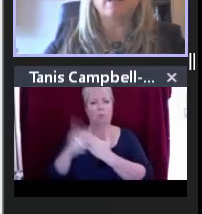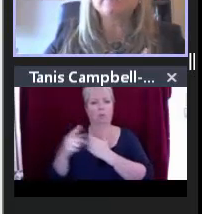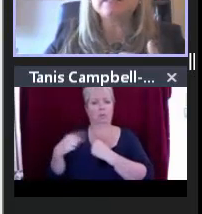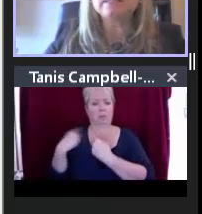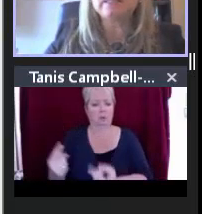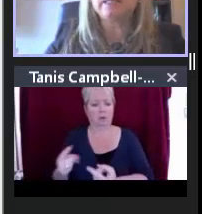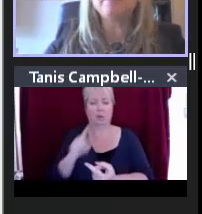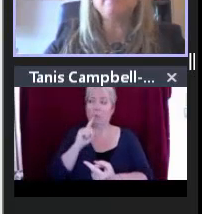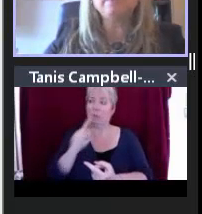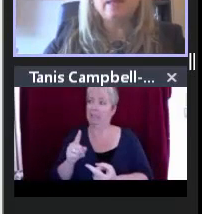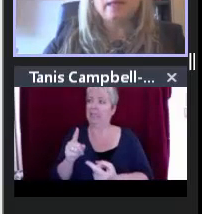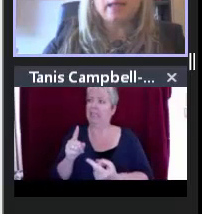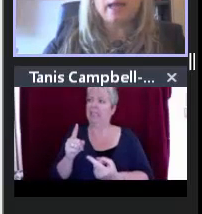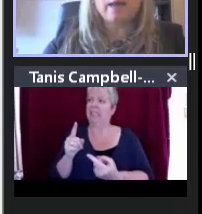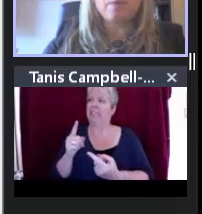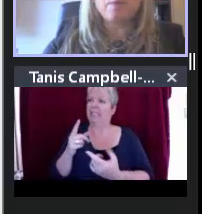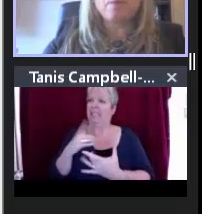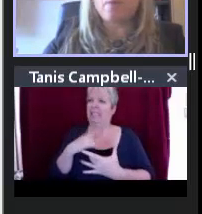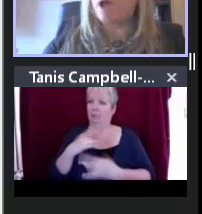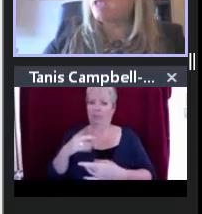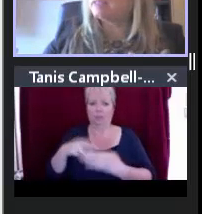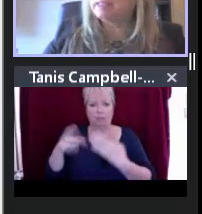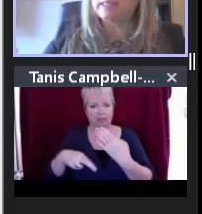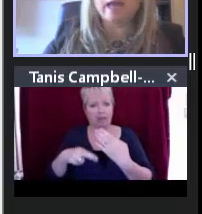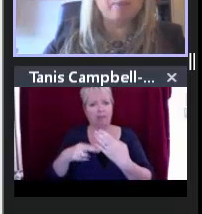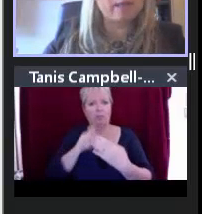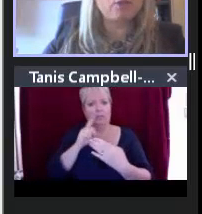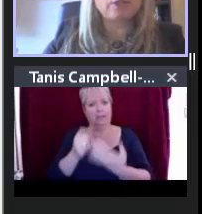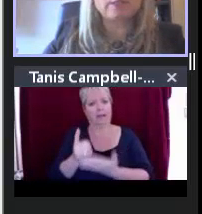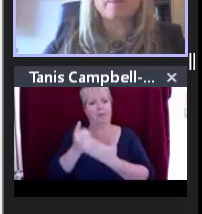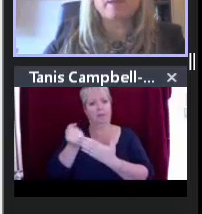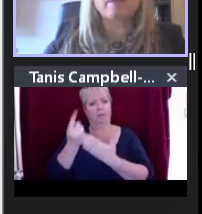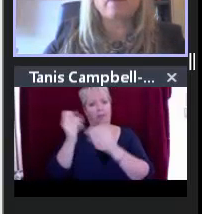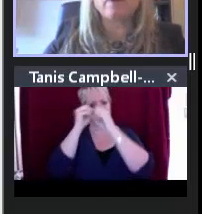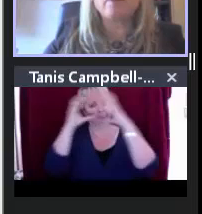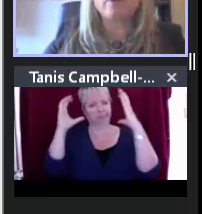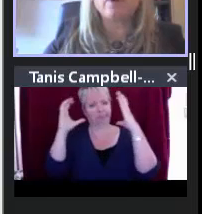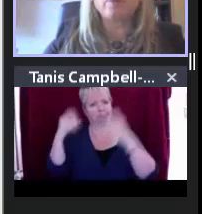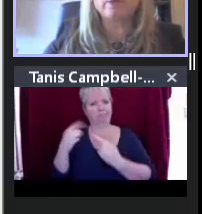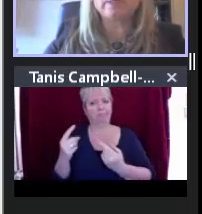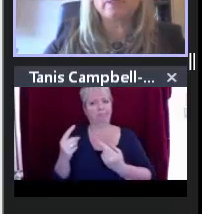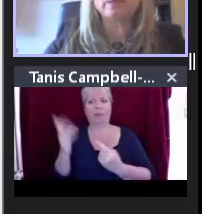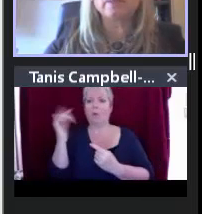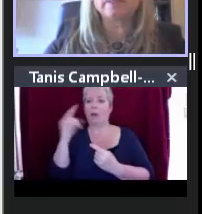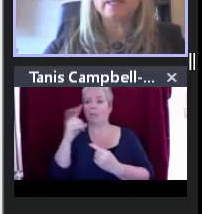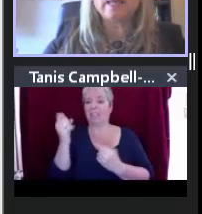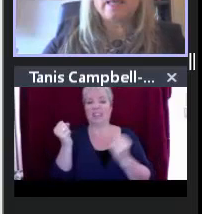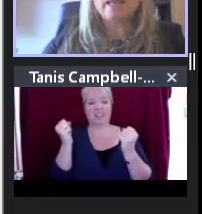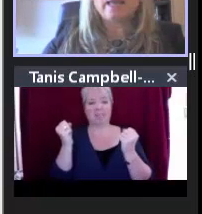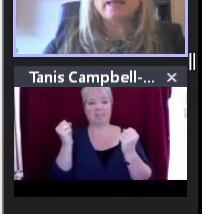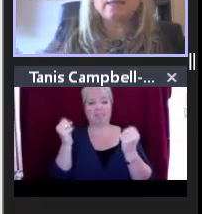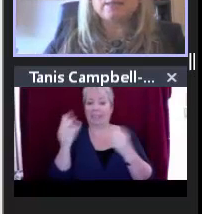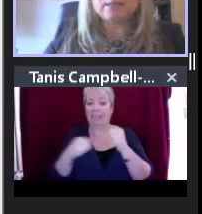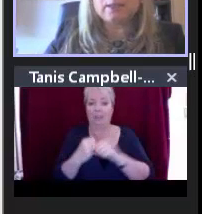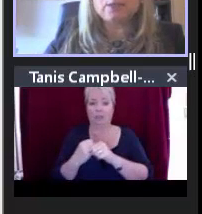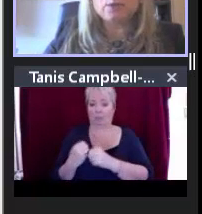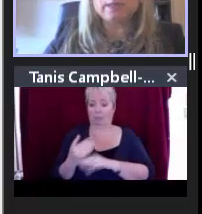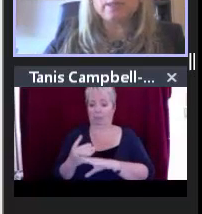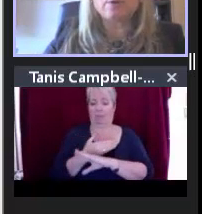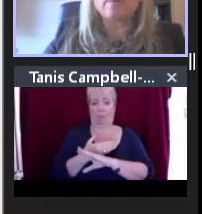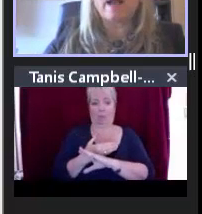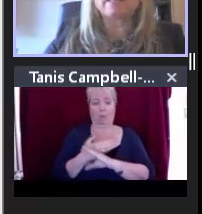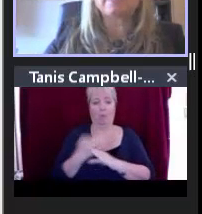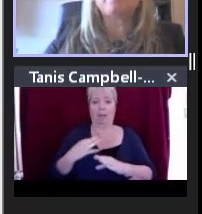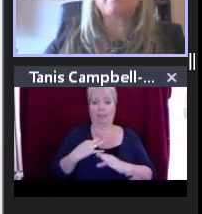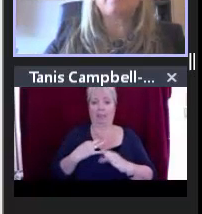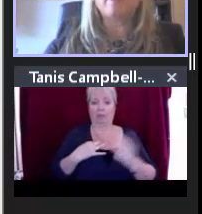enlightening for us as a team. I had seen applications coming in for numerous years, and you don't